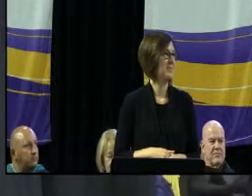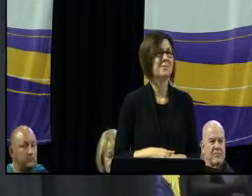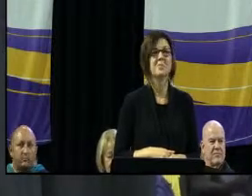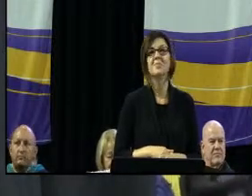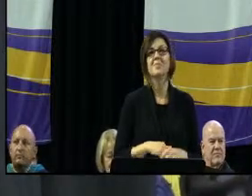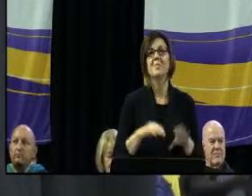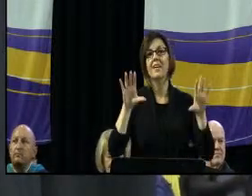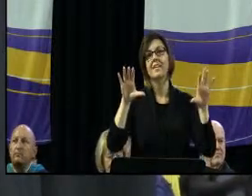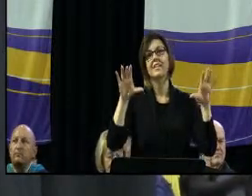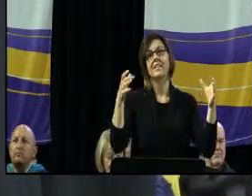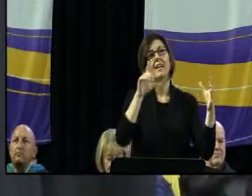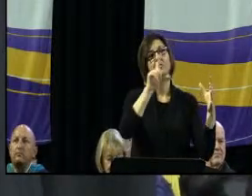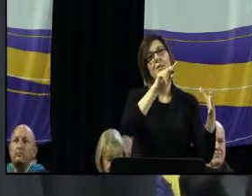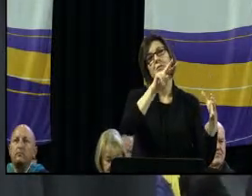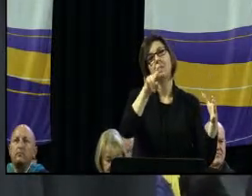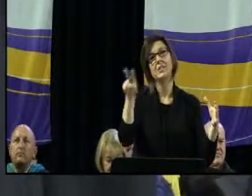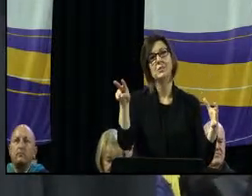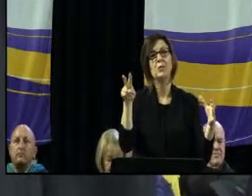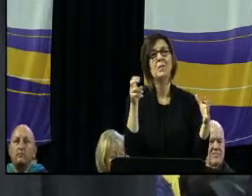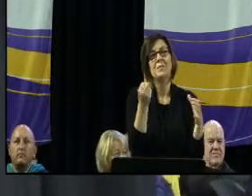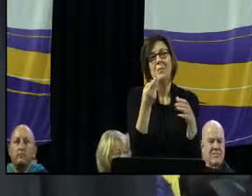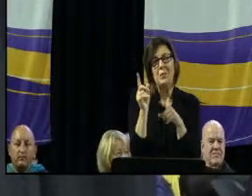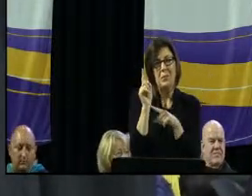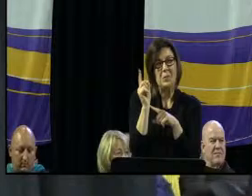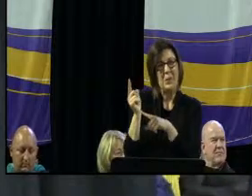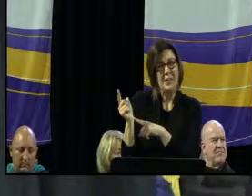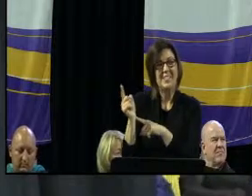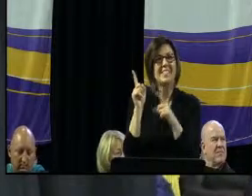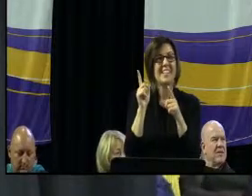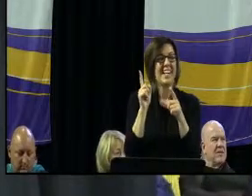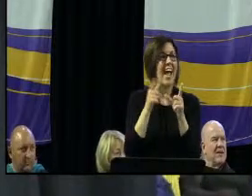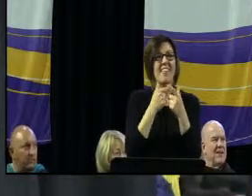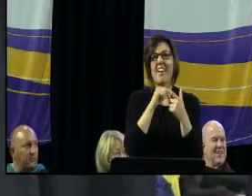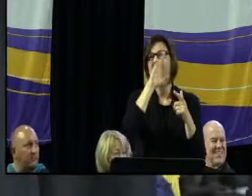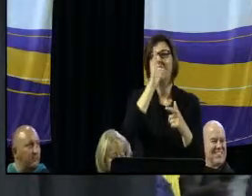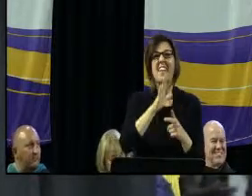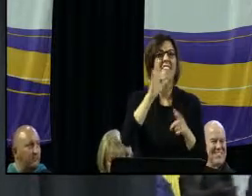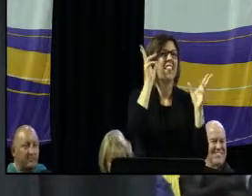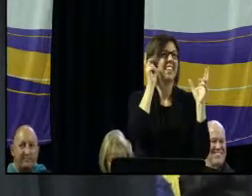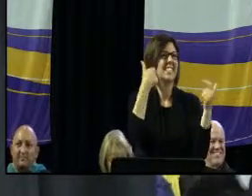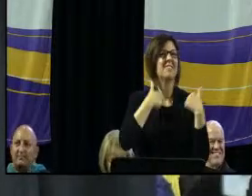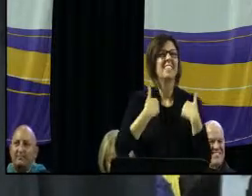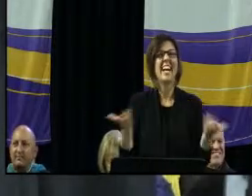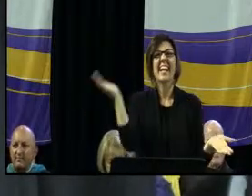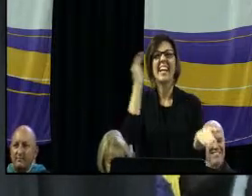Class of 2022, just a few more minutes and you won't have to listen to me again.